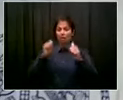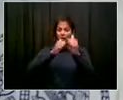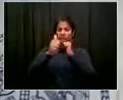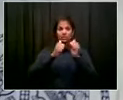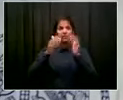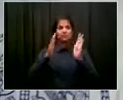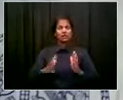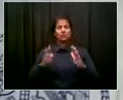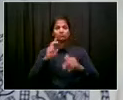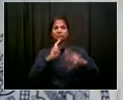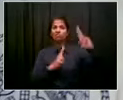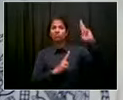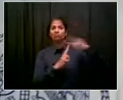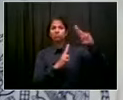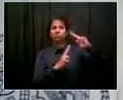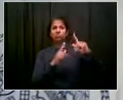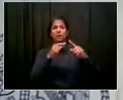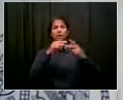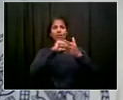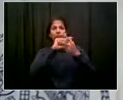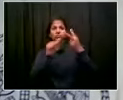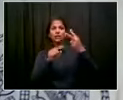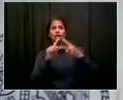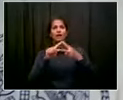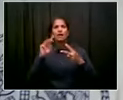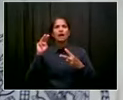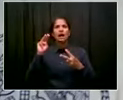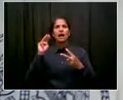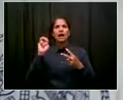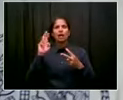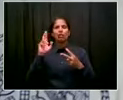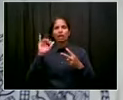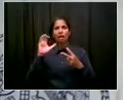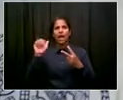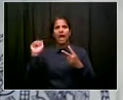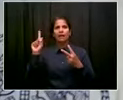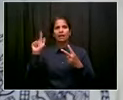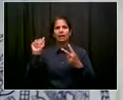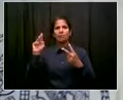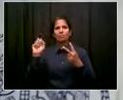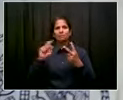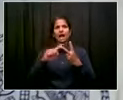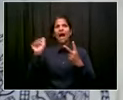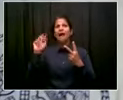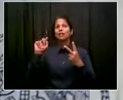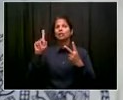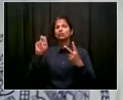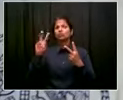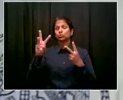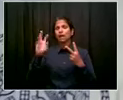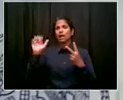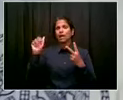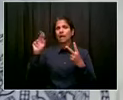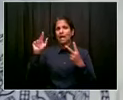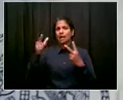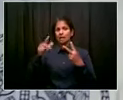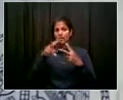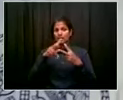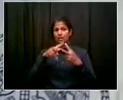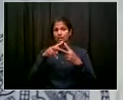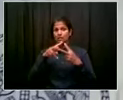anti-budget reductions see the nypd that's raised criticism from people like aoc saying front riders